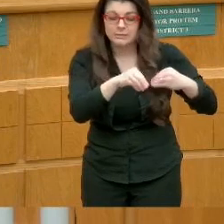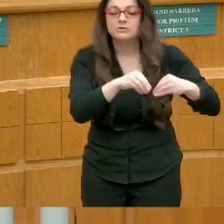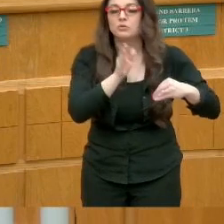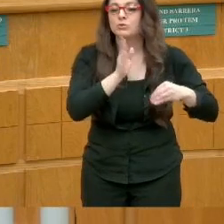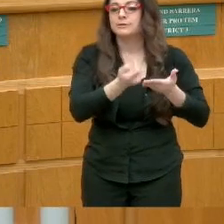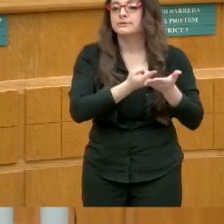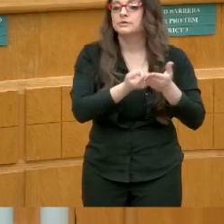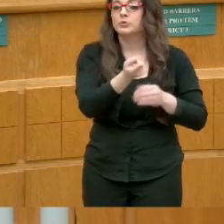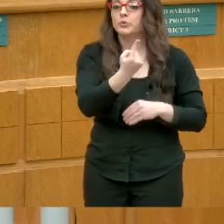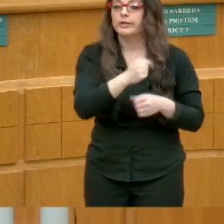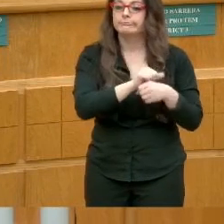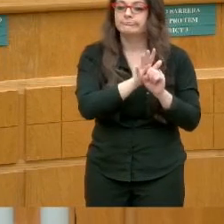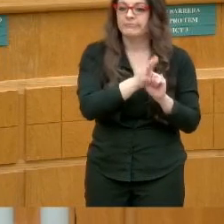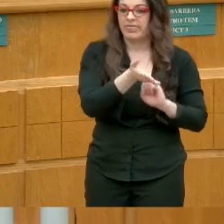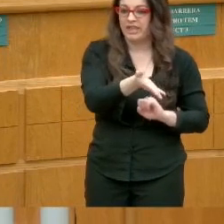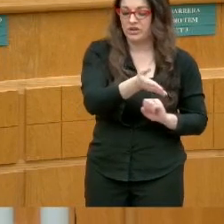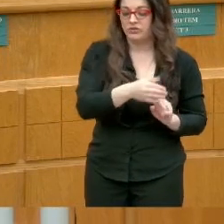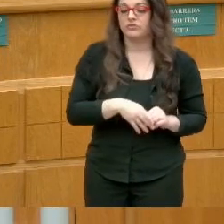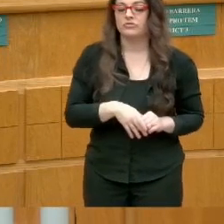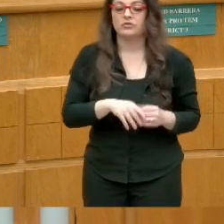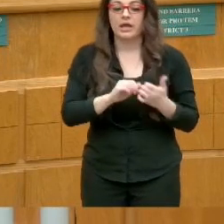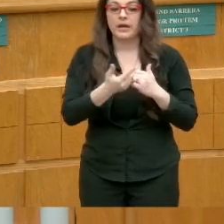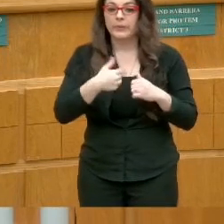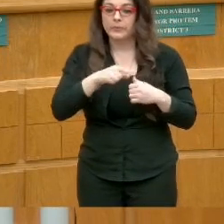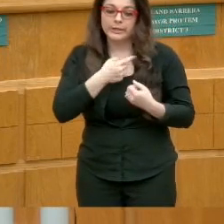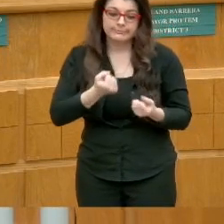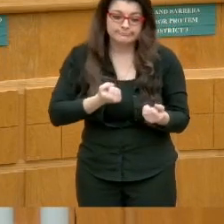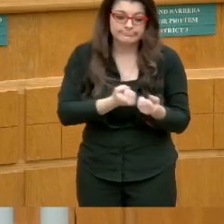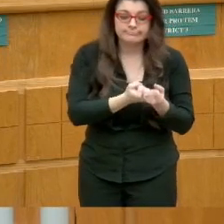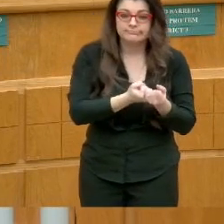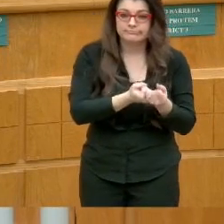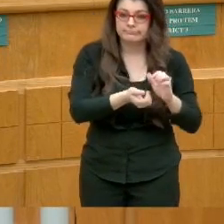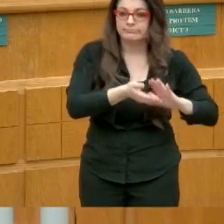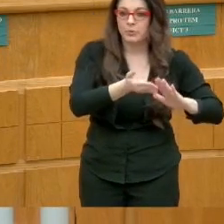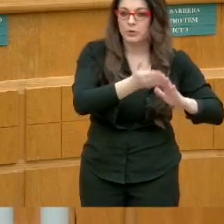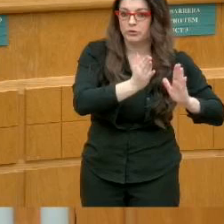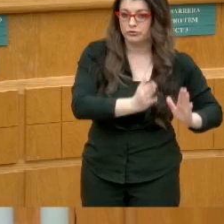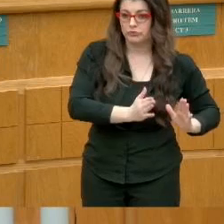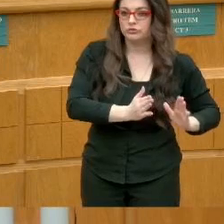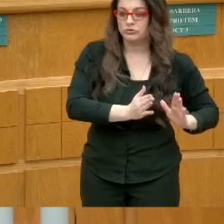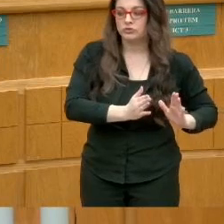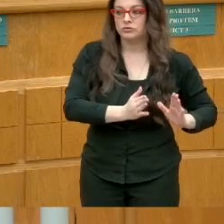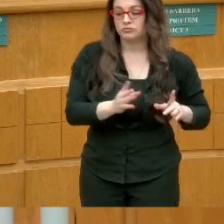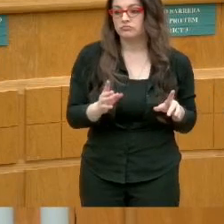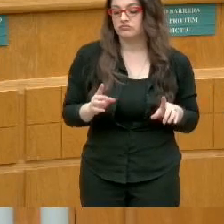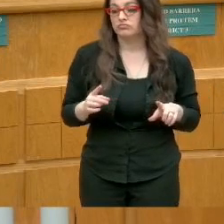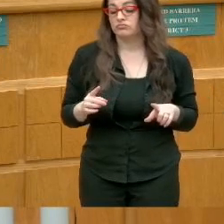case there, as well as what we've been doing to help the operators. And they've done a great job